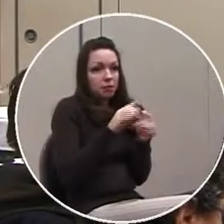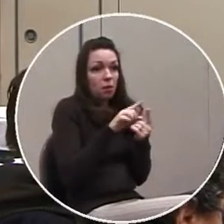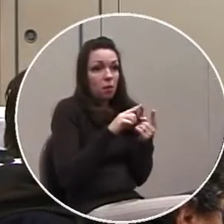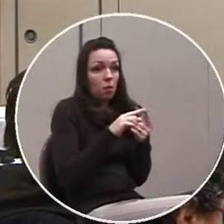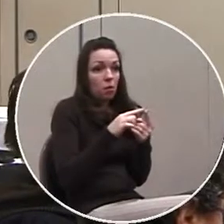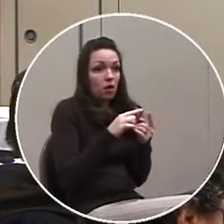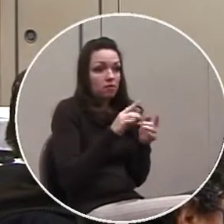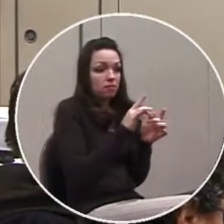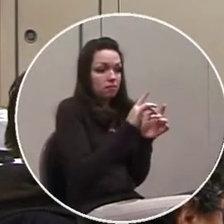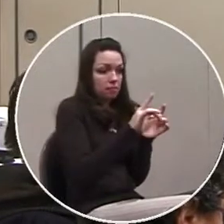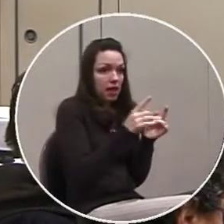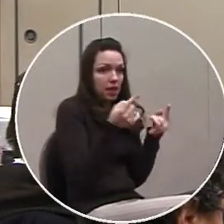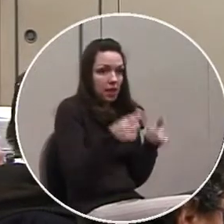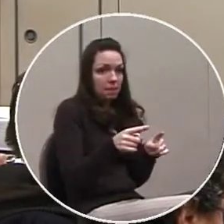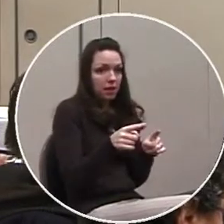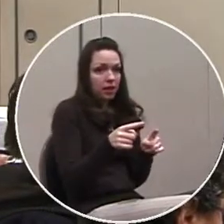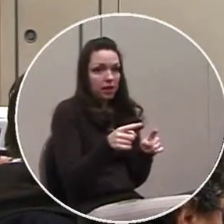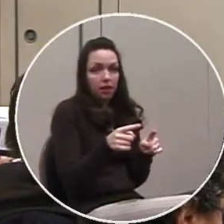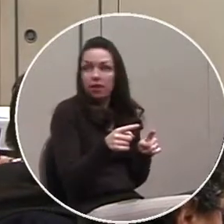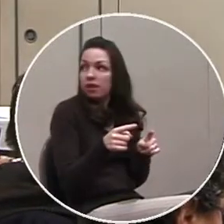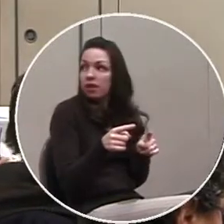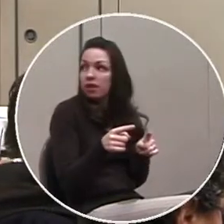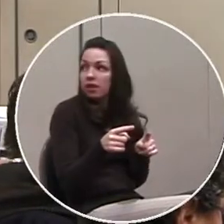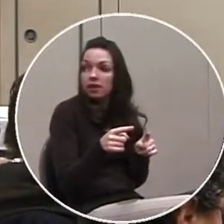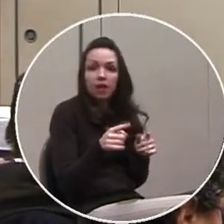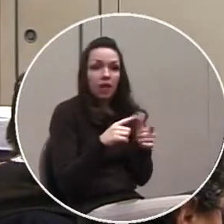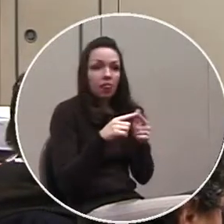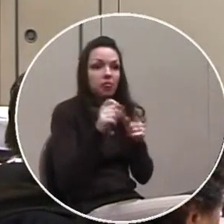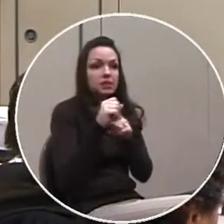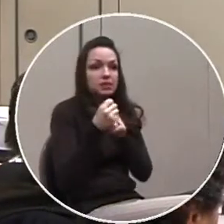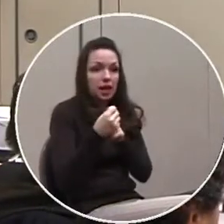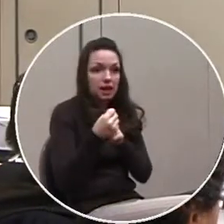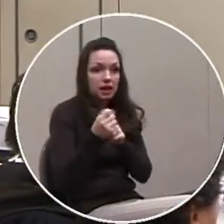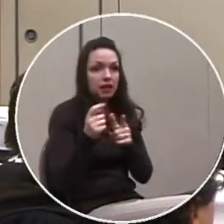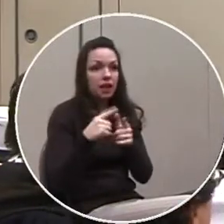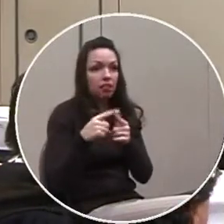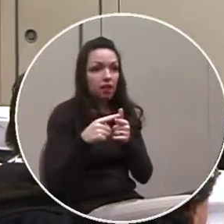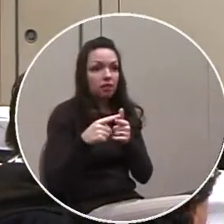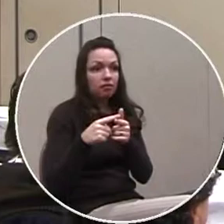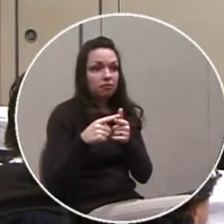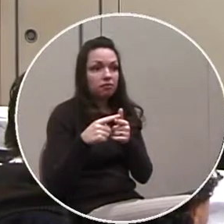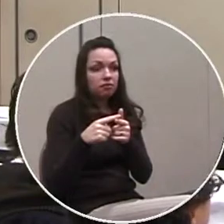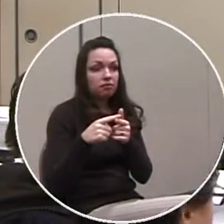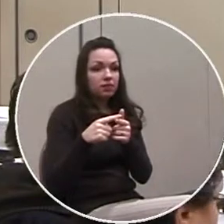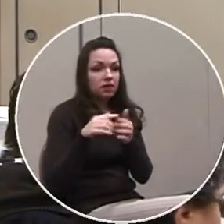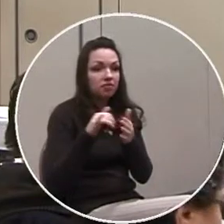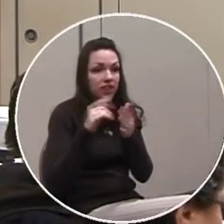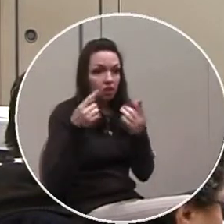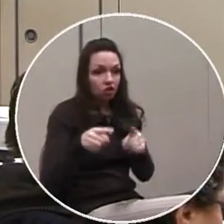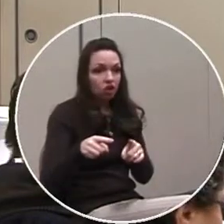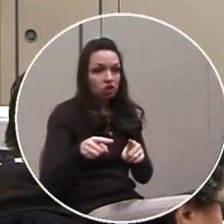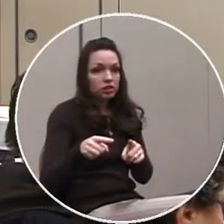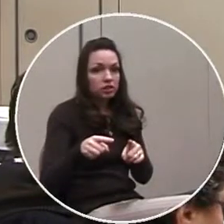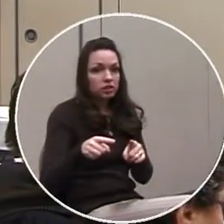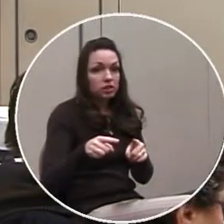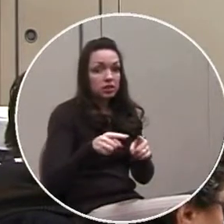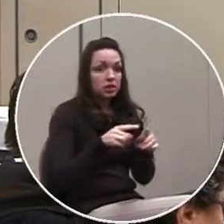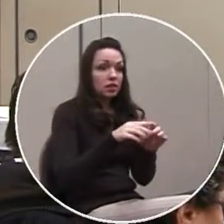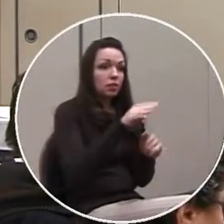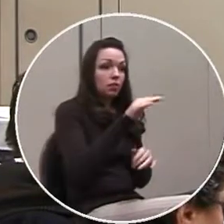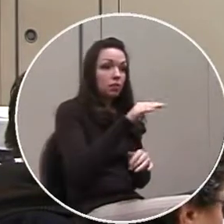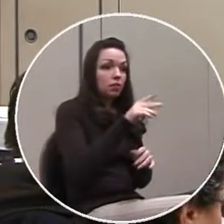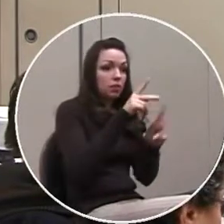happened, setting event, and then the antecedent occurs, the child, the student, the